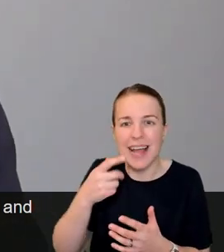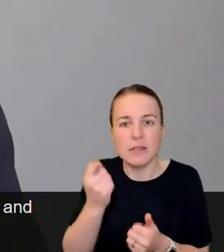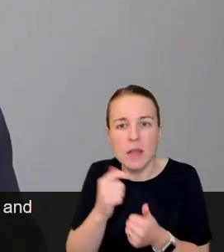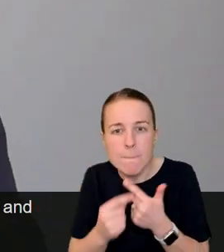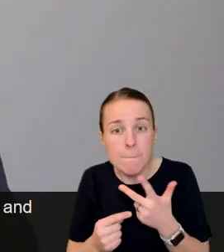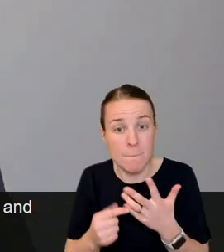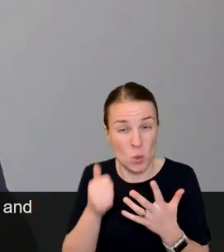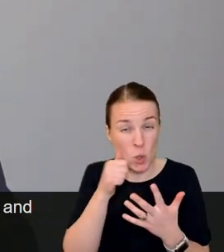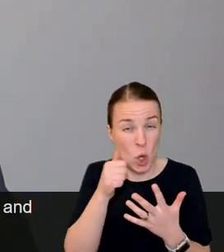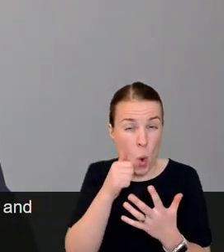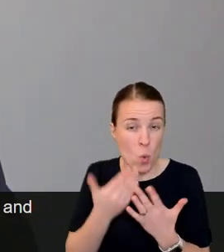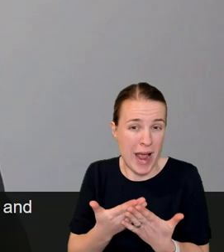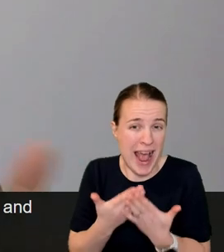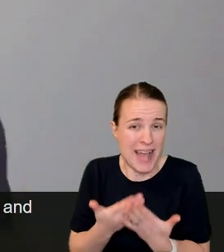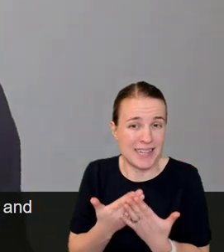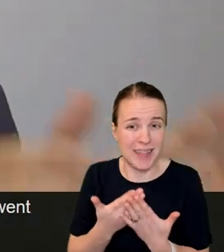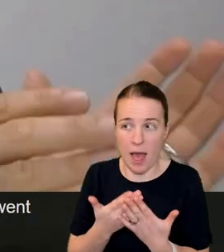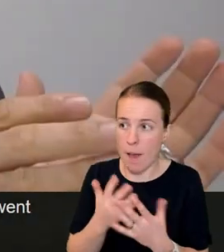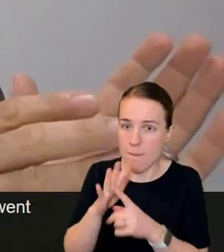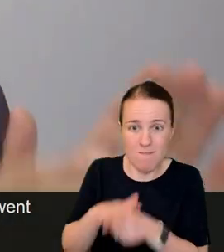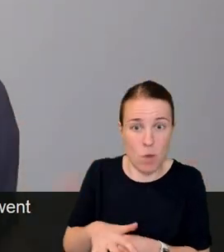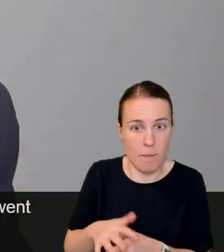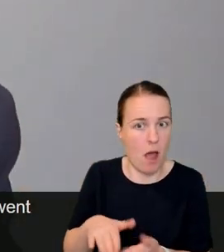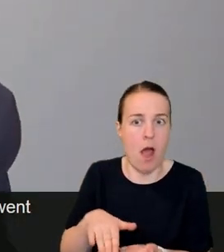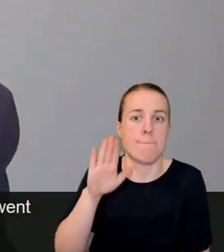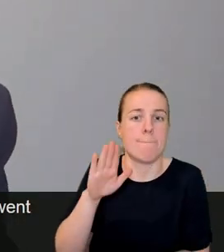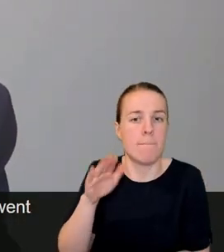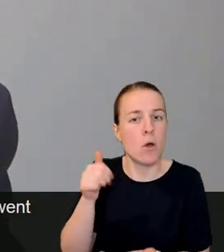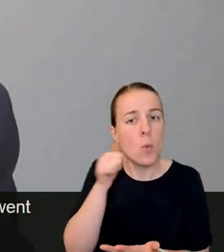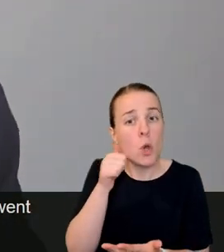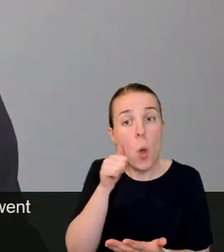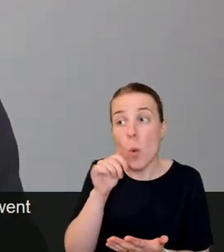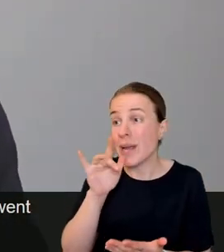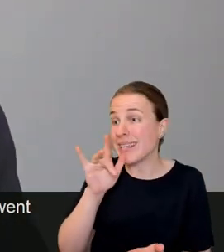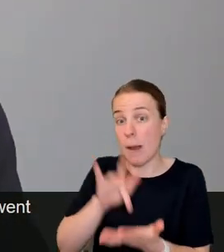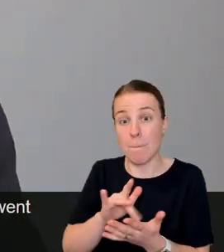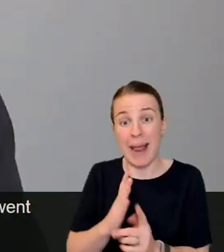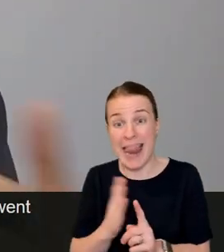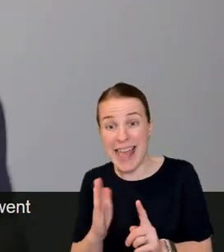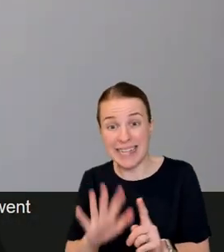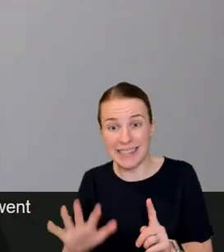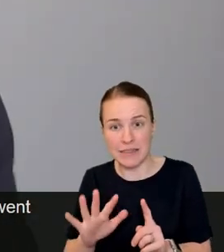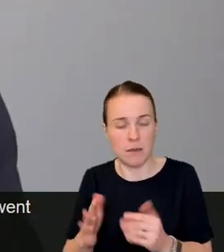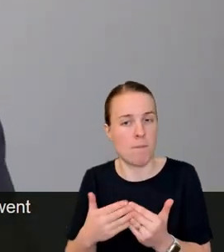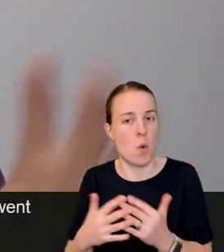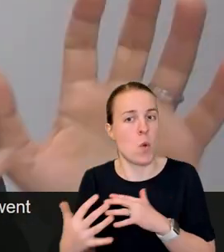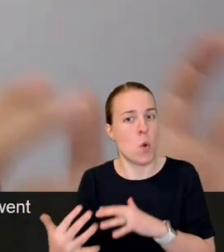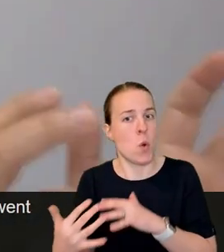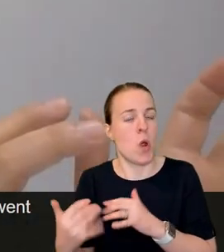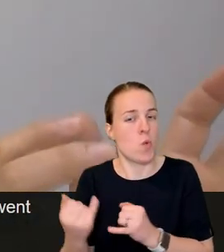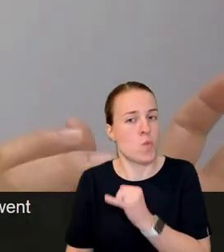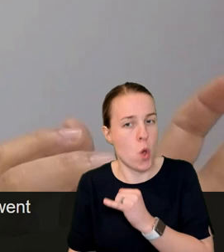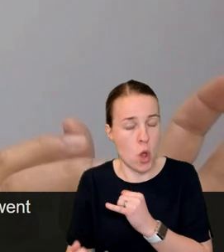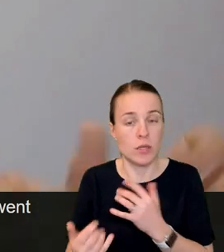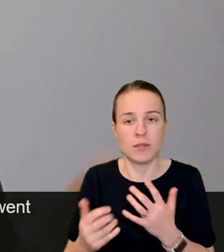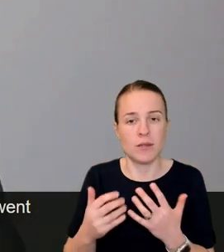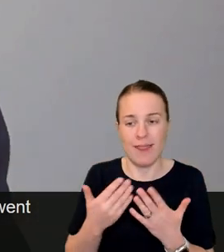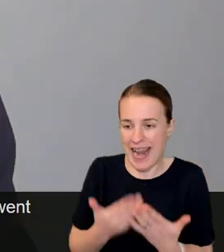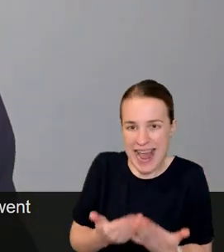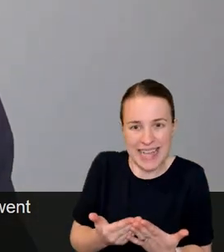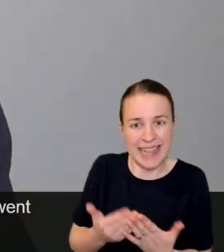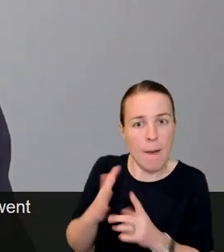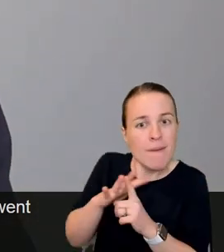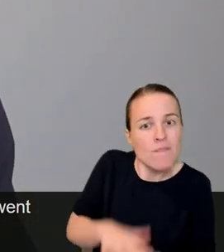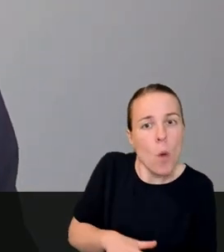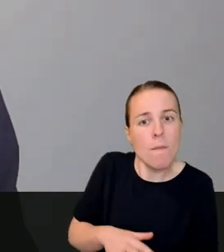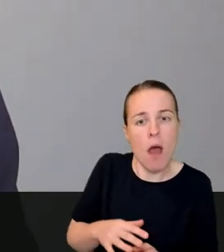example, that when certain things happen in the Middle East, anti-Semitism goes up. So there's a link between things happening elsewhere around the world